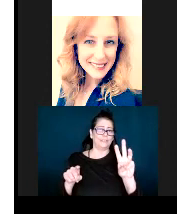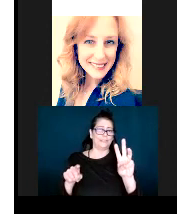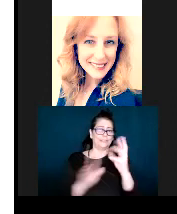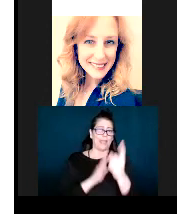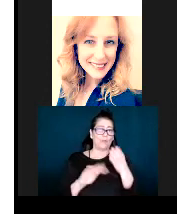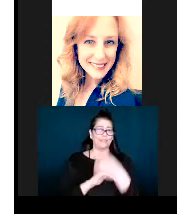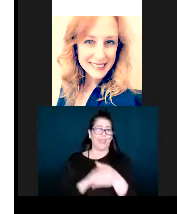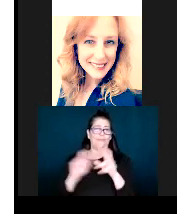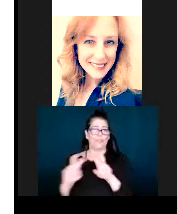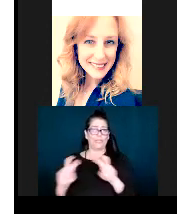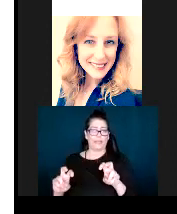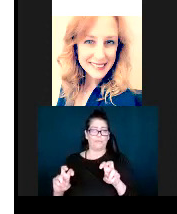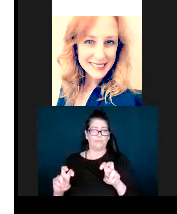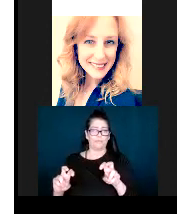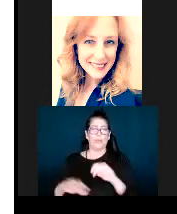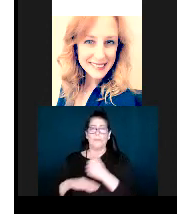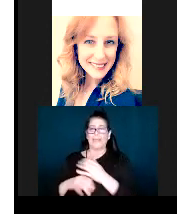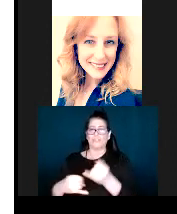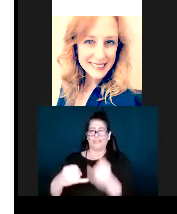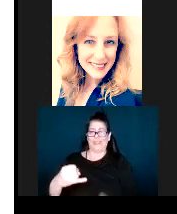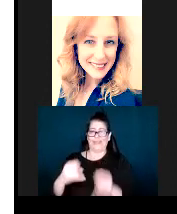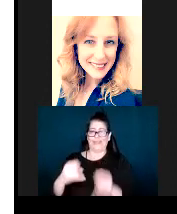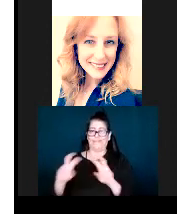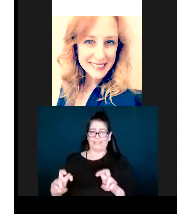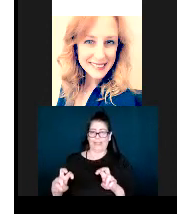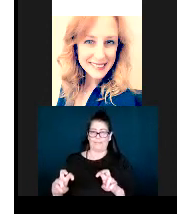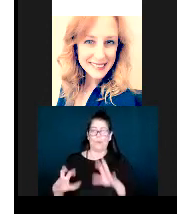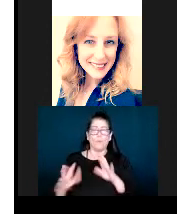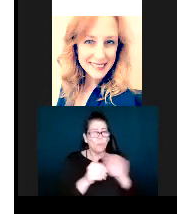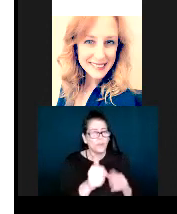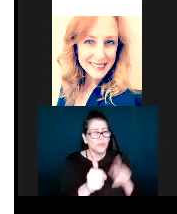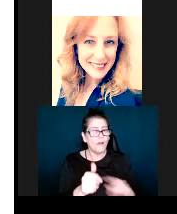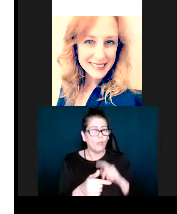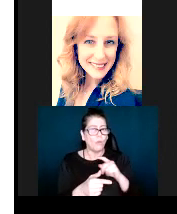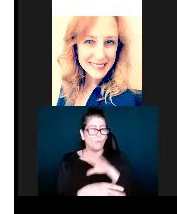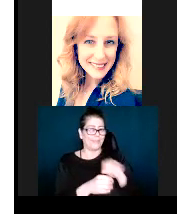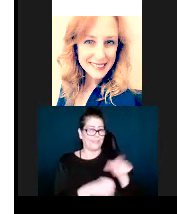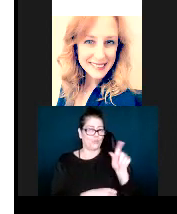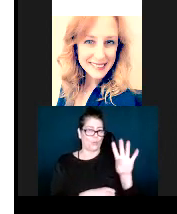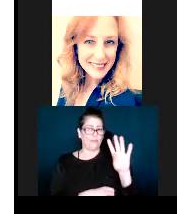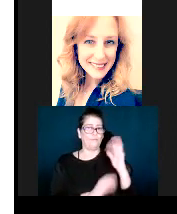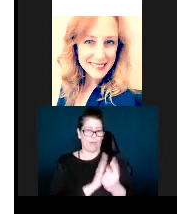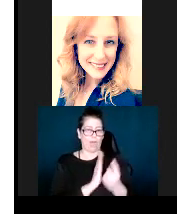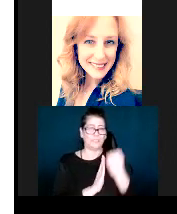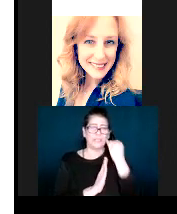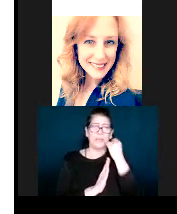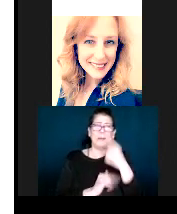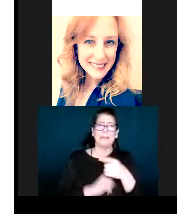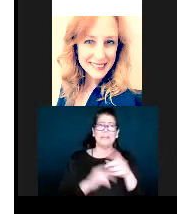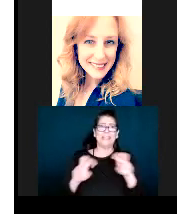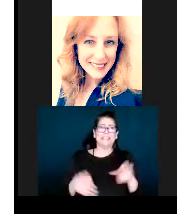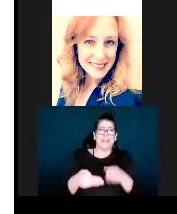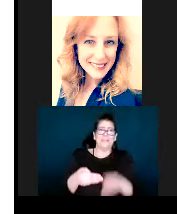the exam ended. We wanted to follow up with them within 24 hours, but if the exam ended at 2 a.m. in the